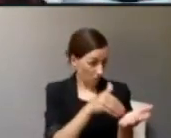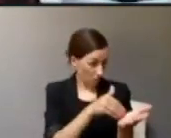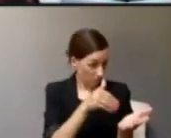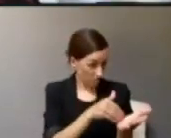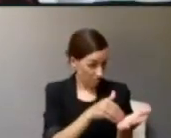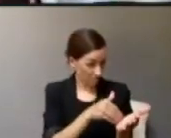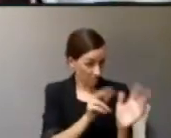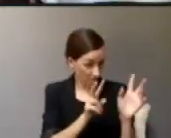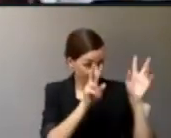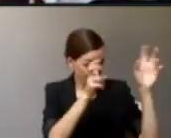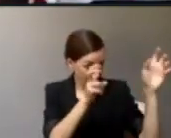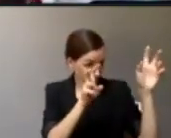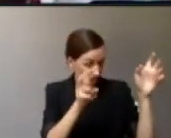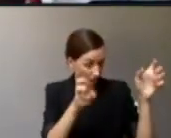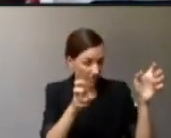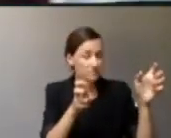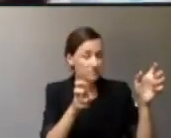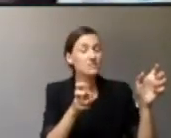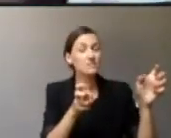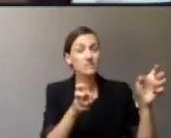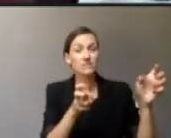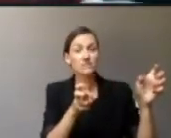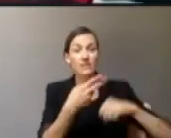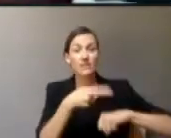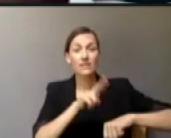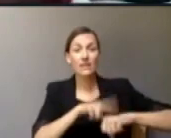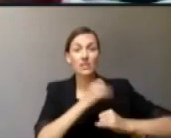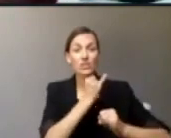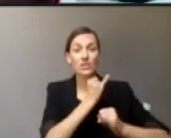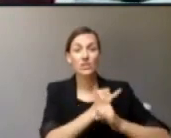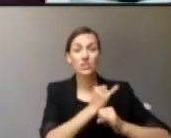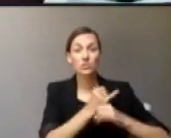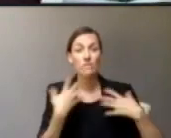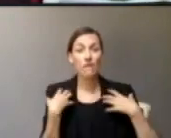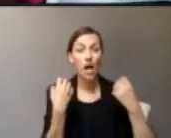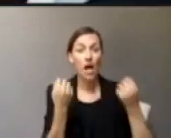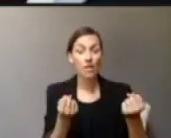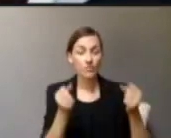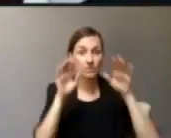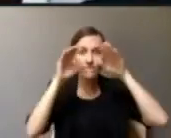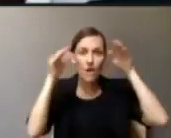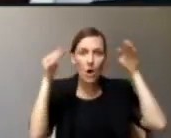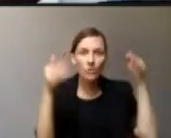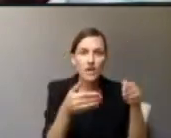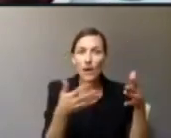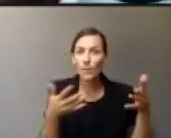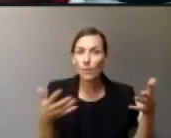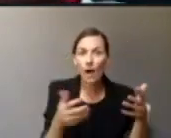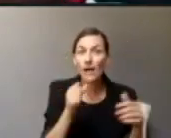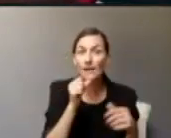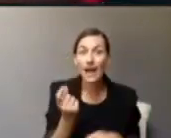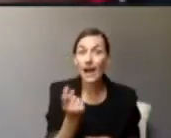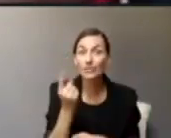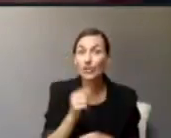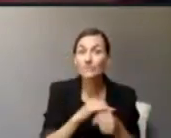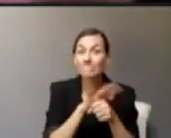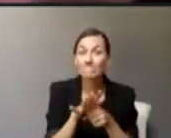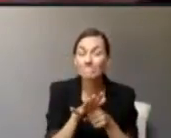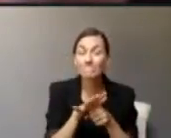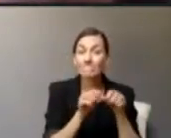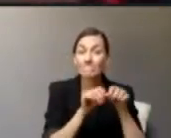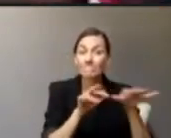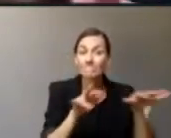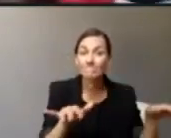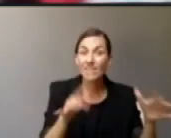topics that the National Institutes of Health is focusing on now is sort of not just the impact of COVID-19, the disease